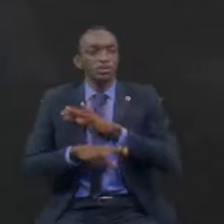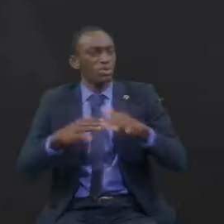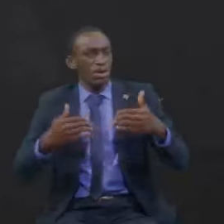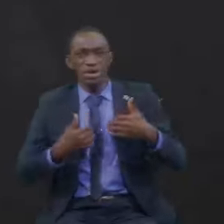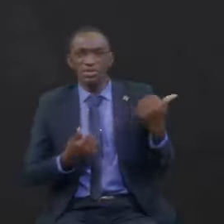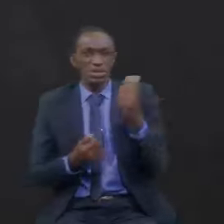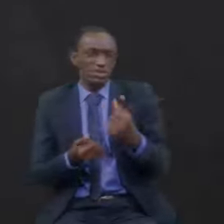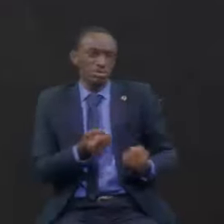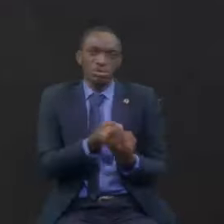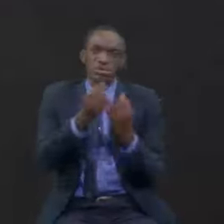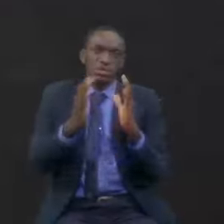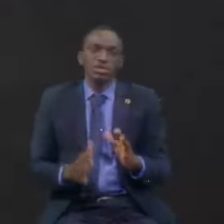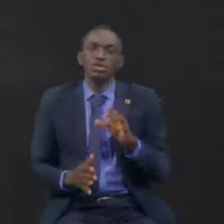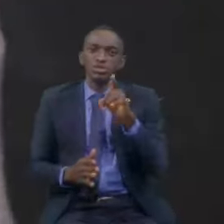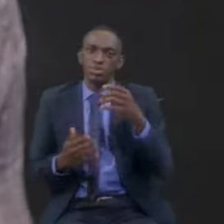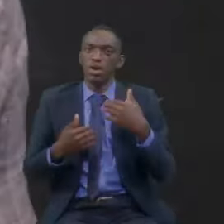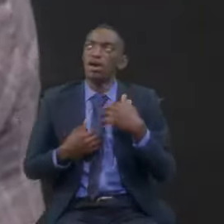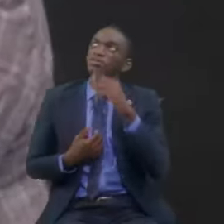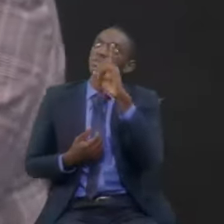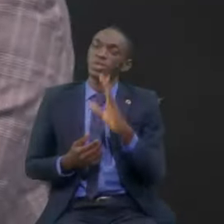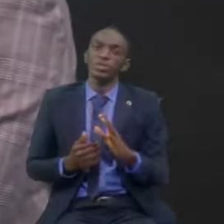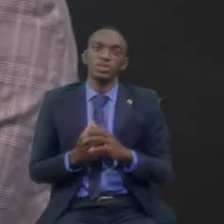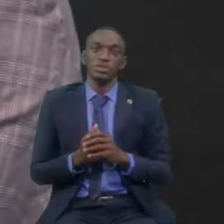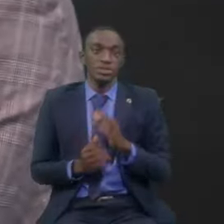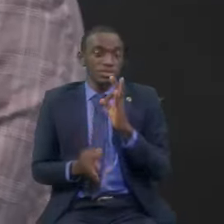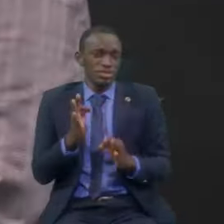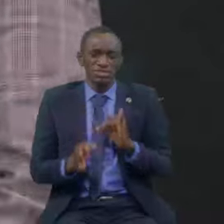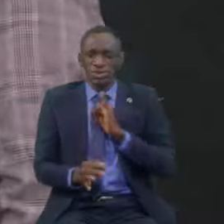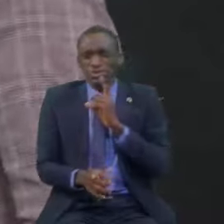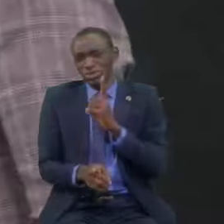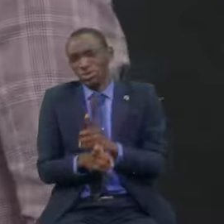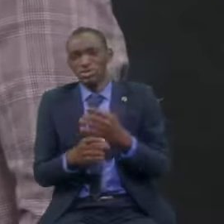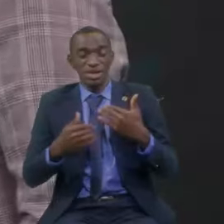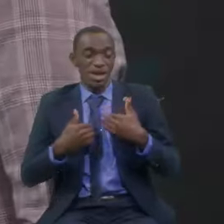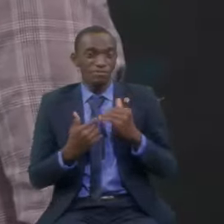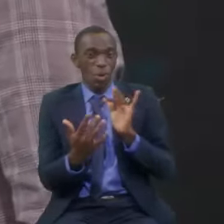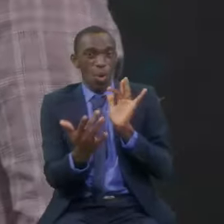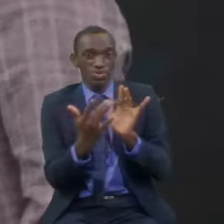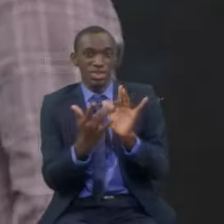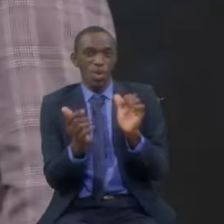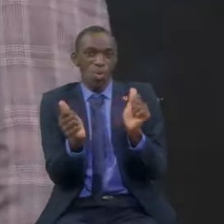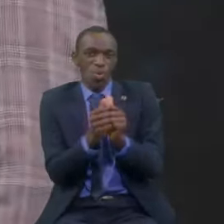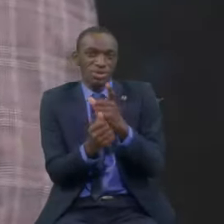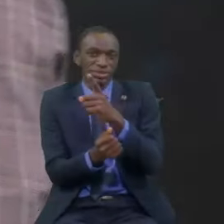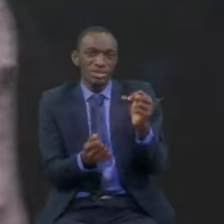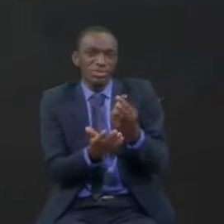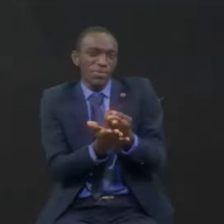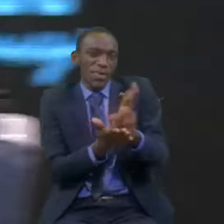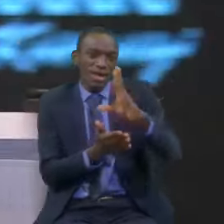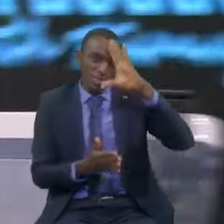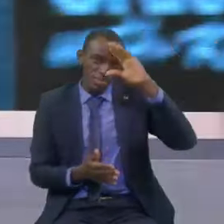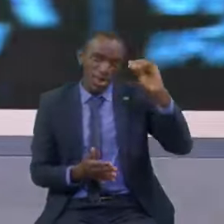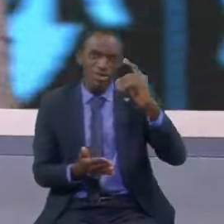God. If I just had contact with the right man, the right